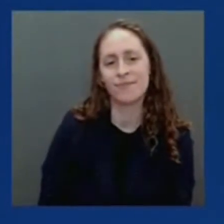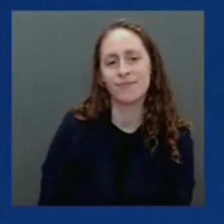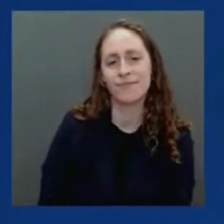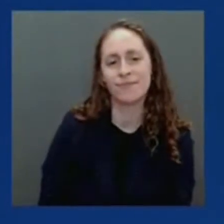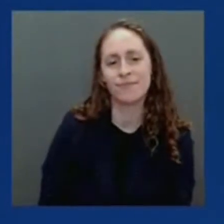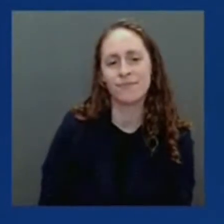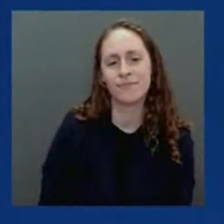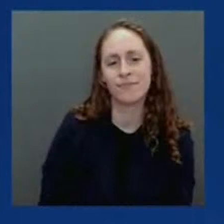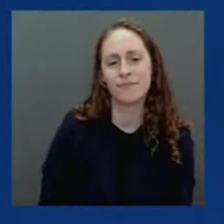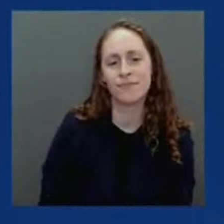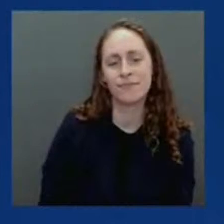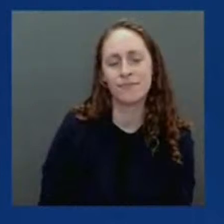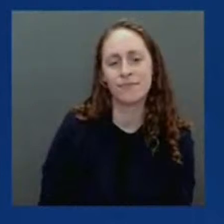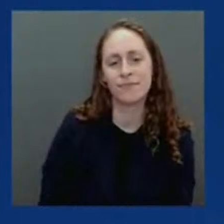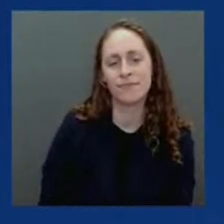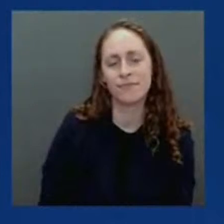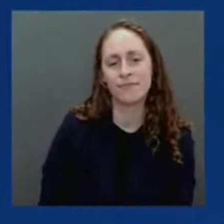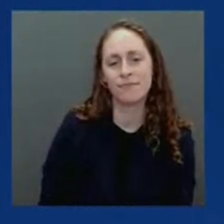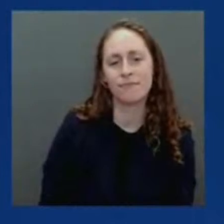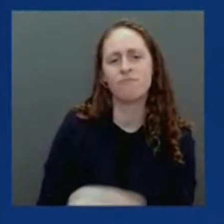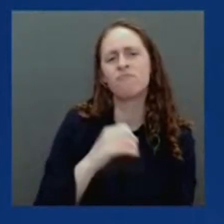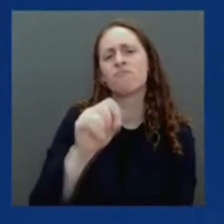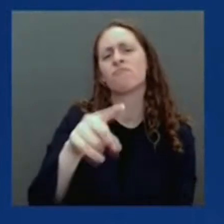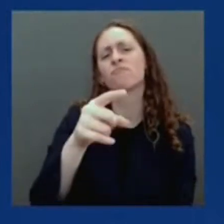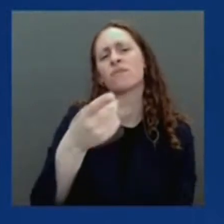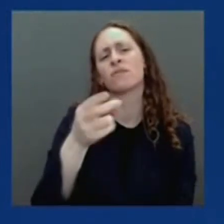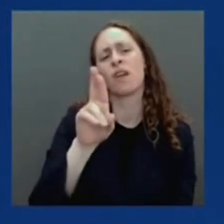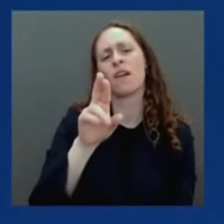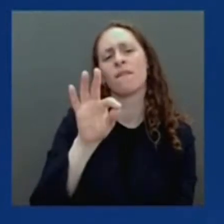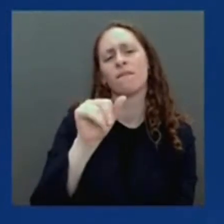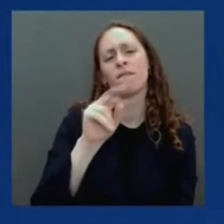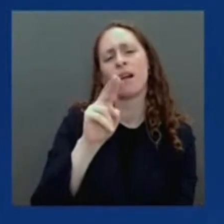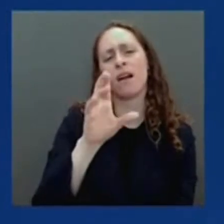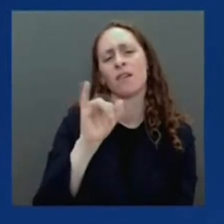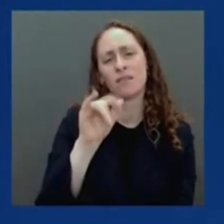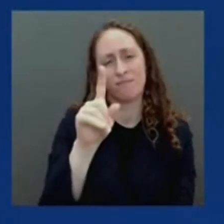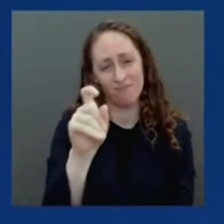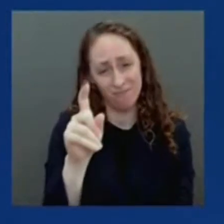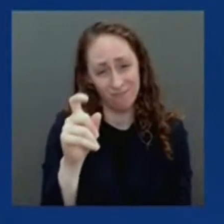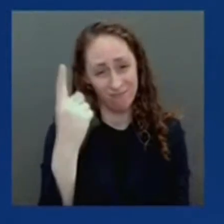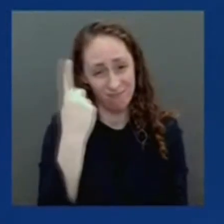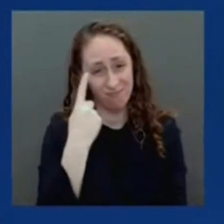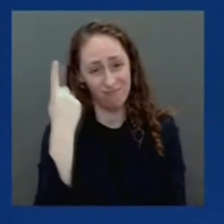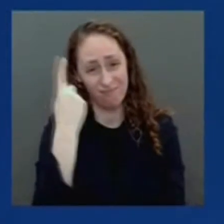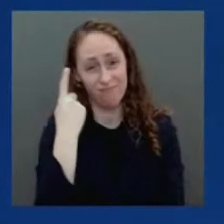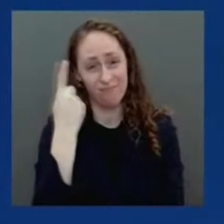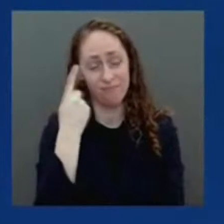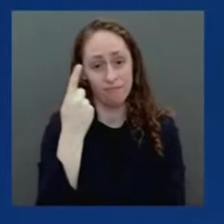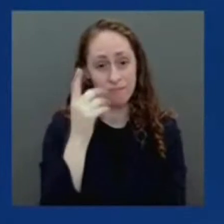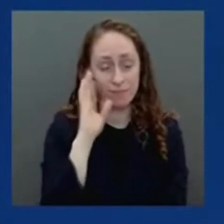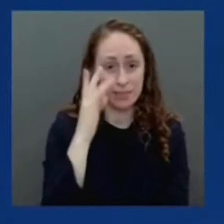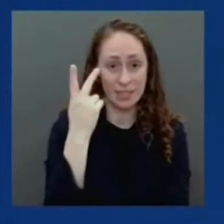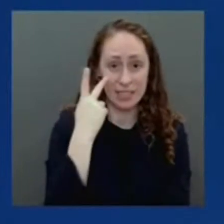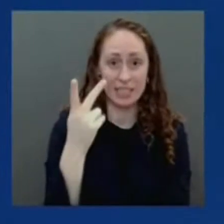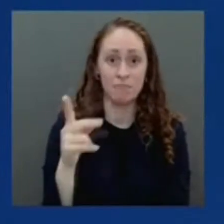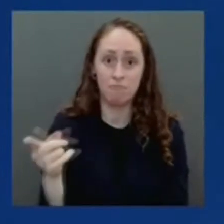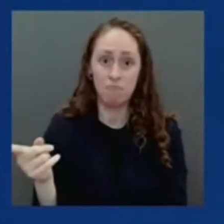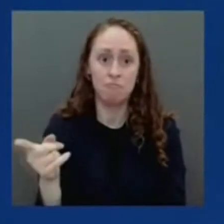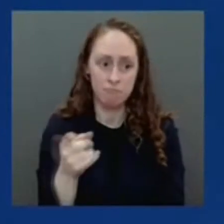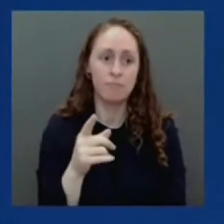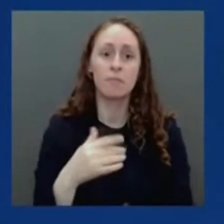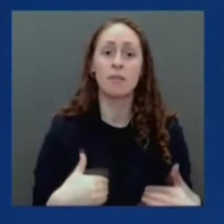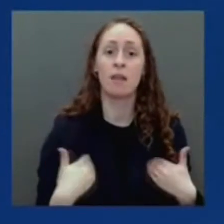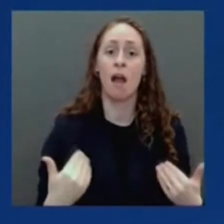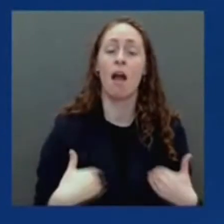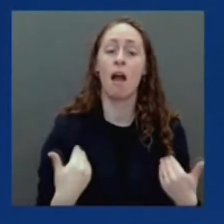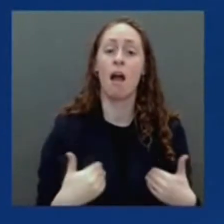with the data for kids under 5? I think a lot of parents are just unsure about how optimistic they should be feeling right now,